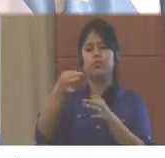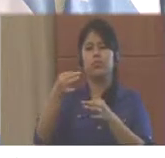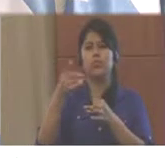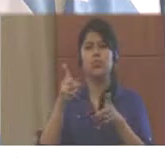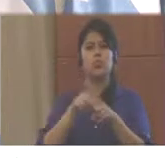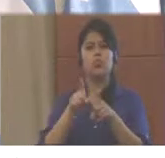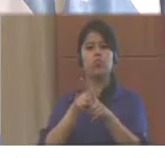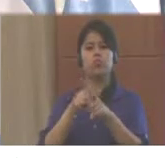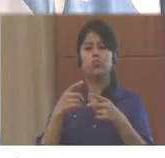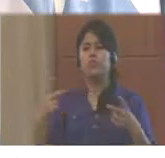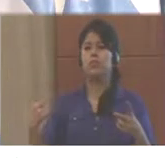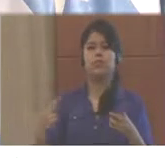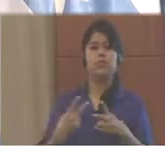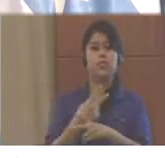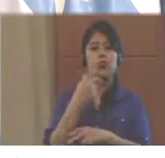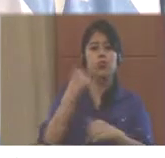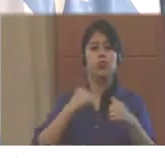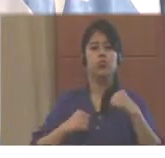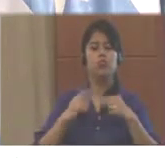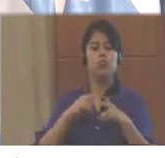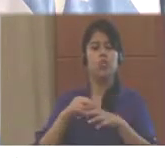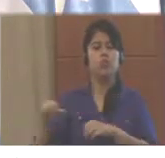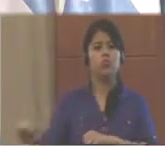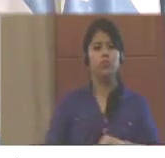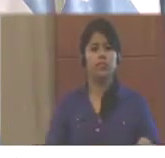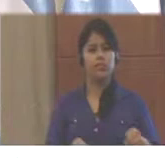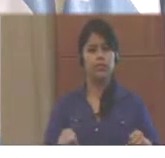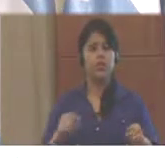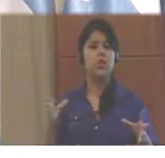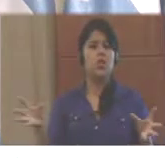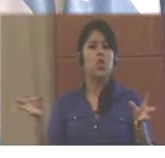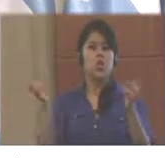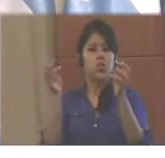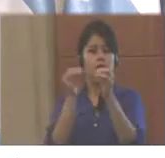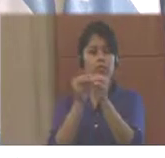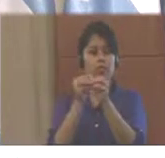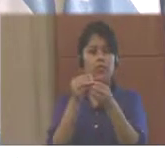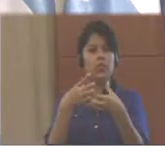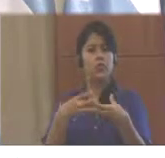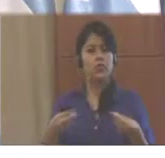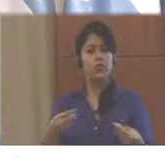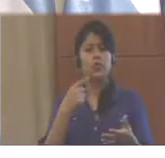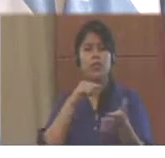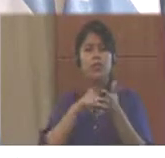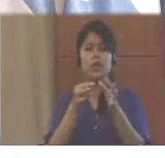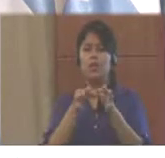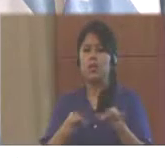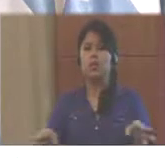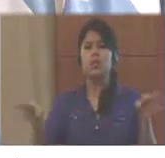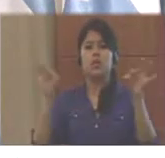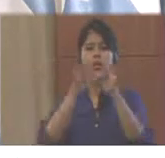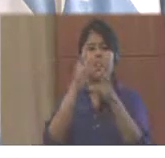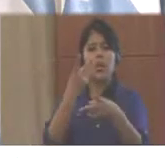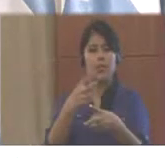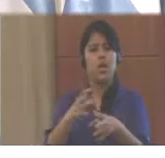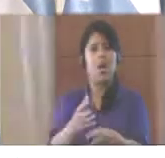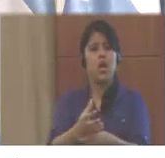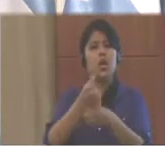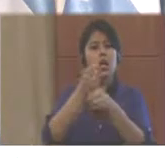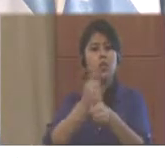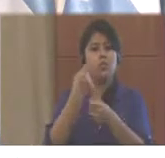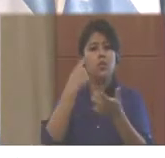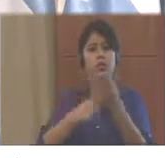we approach the end of the implementation of the HYOGA framework of action, it is important that we ensure that discussions on the way forward for